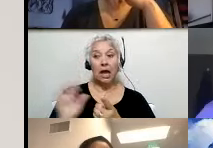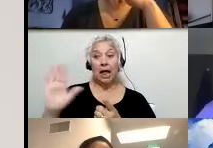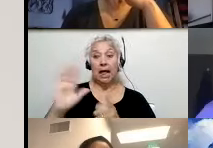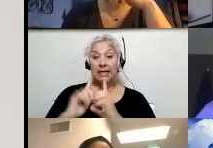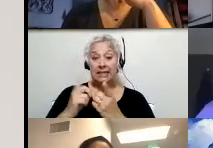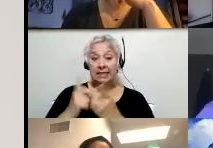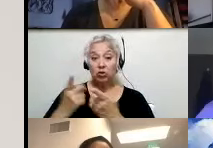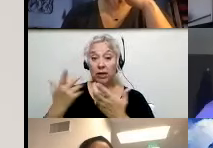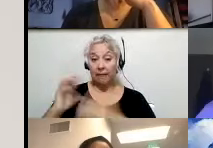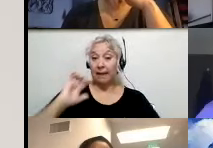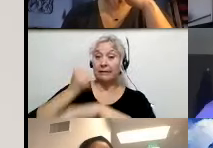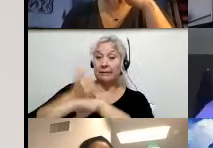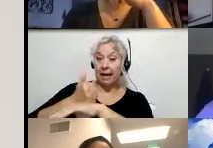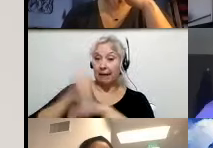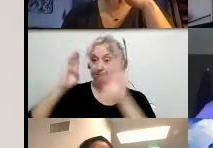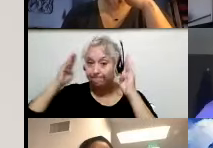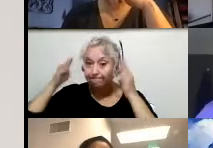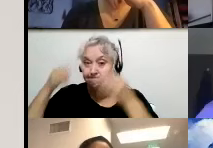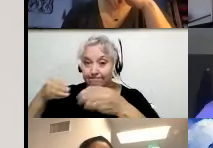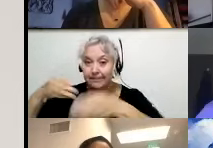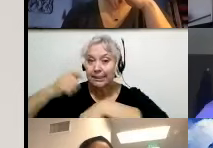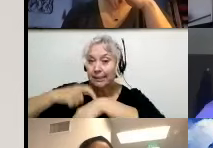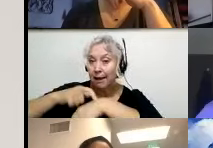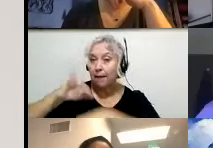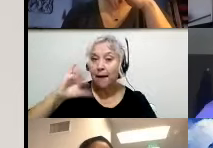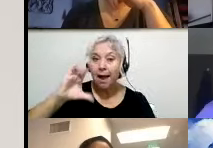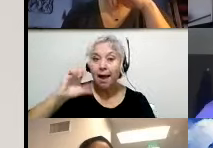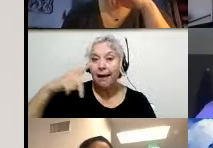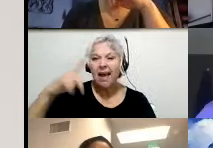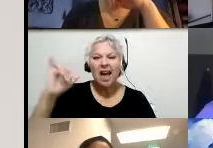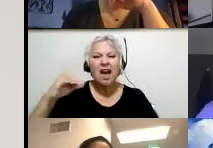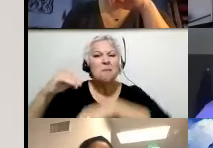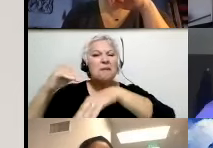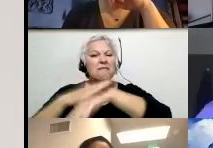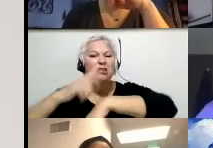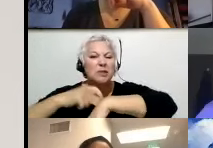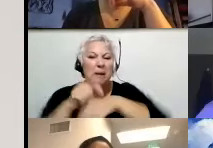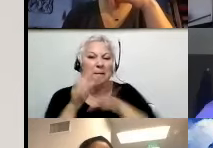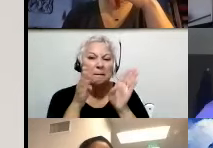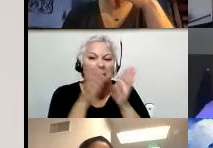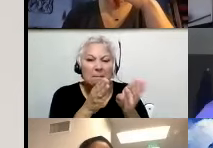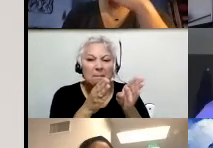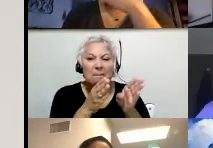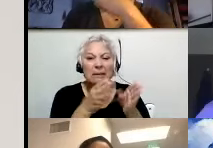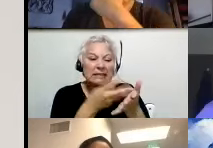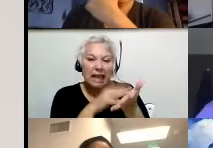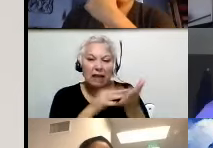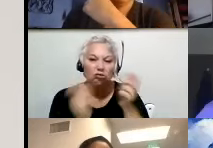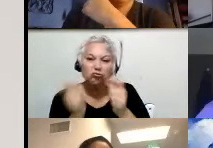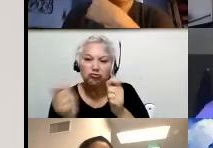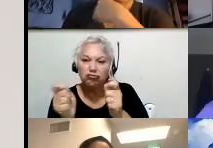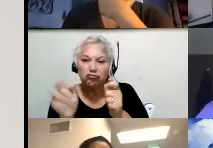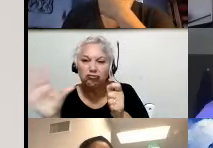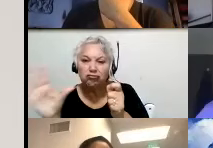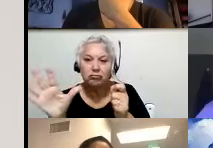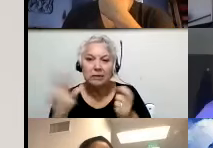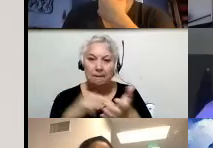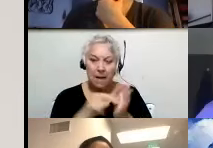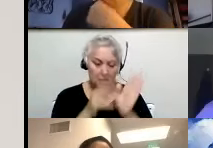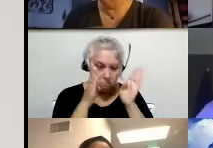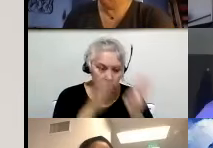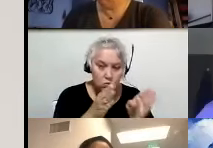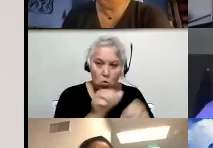set aside an intentional time for ICAP, such as an advisory period, you know, where the schedule changes and there's intentional time